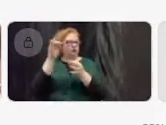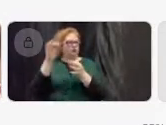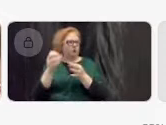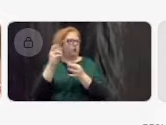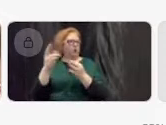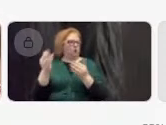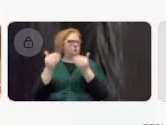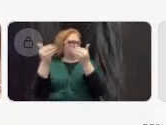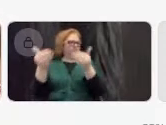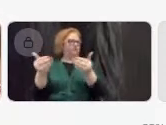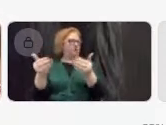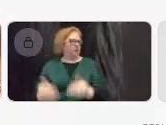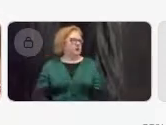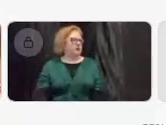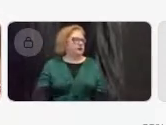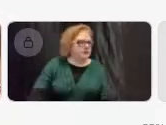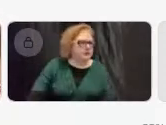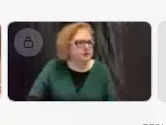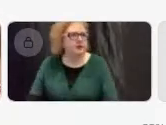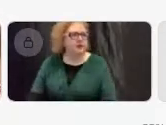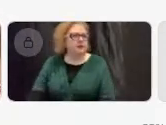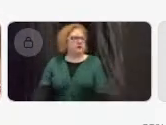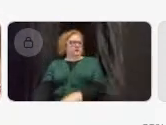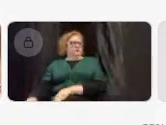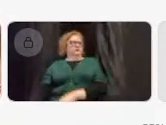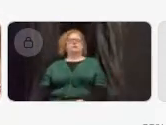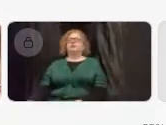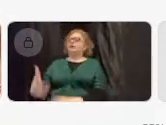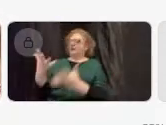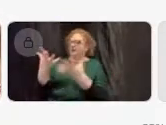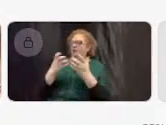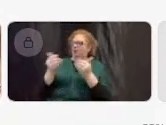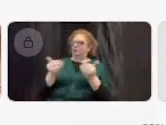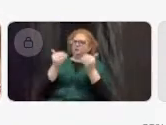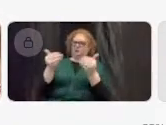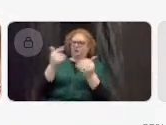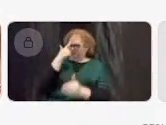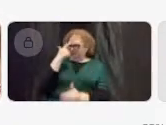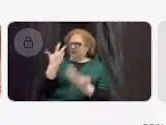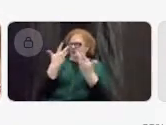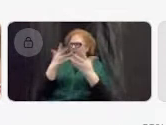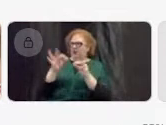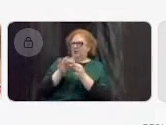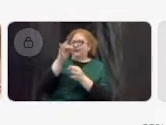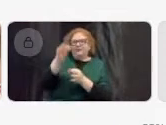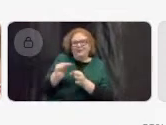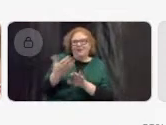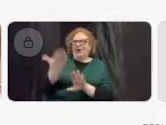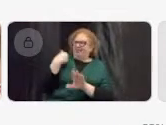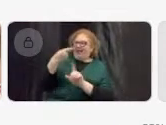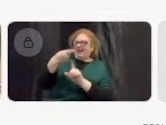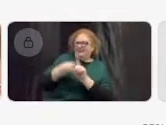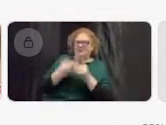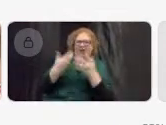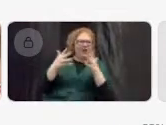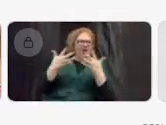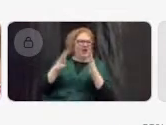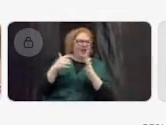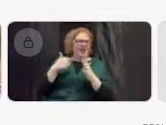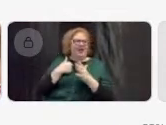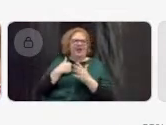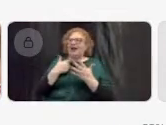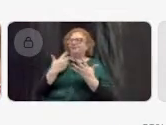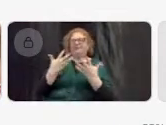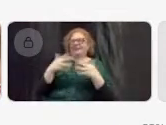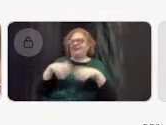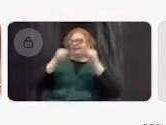forward with the hearing? I would like to move forward, please, because it was deferred last month. So I'm going to do my odds and hope